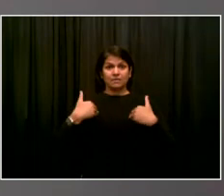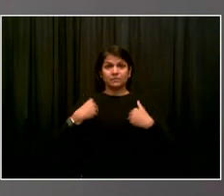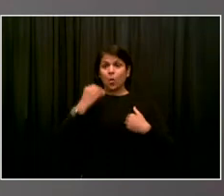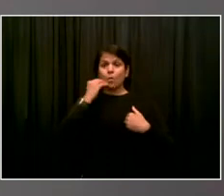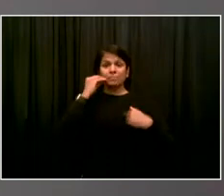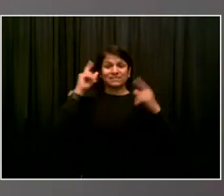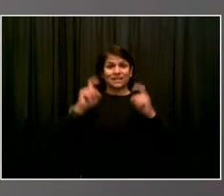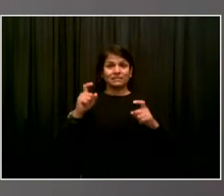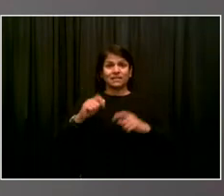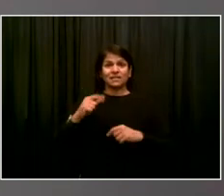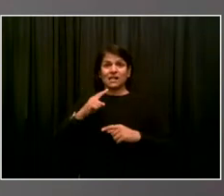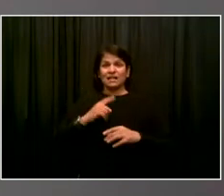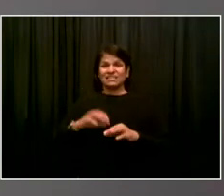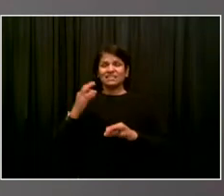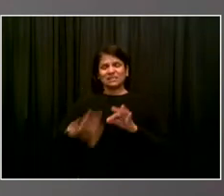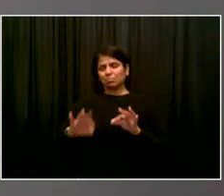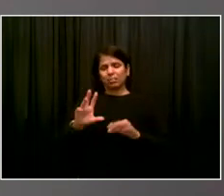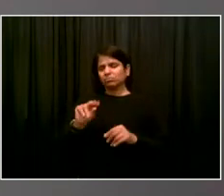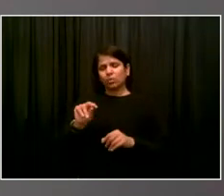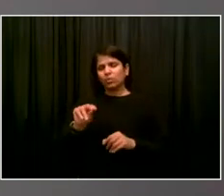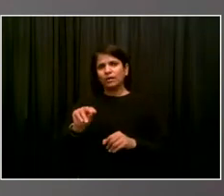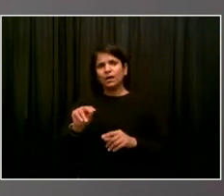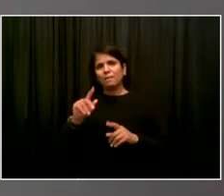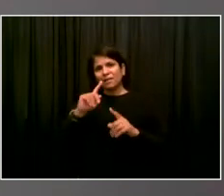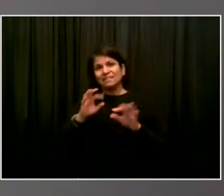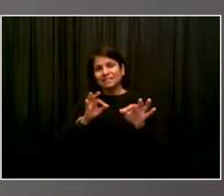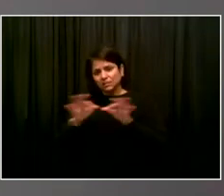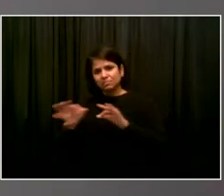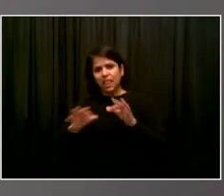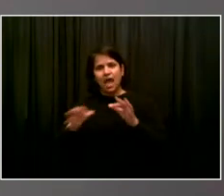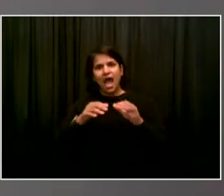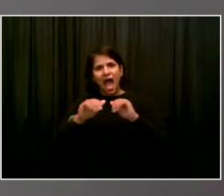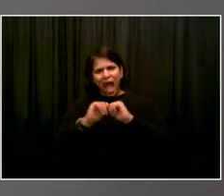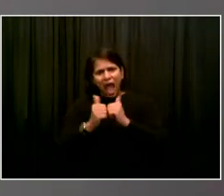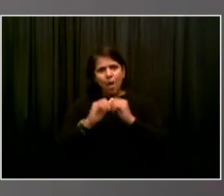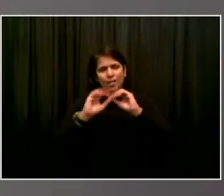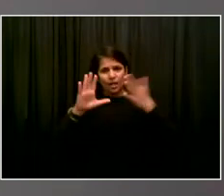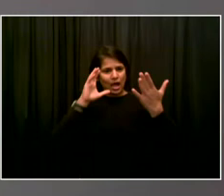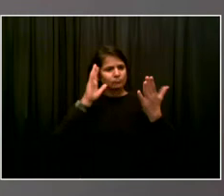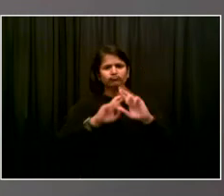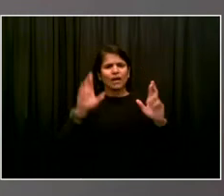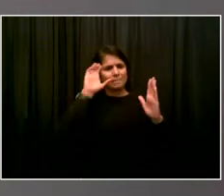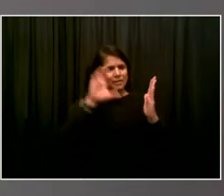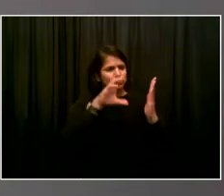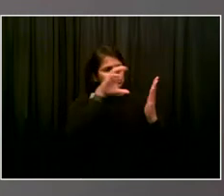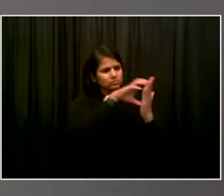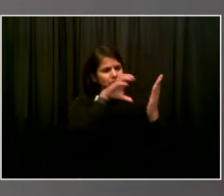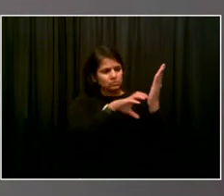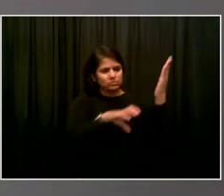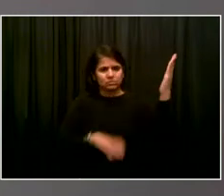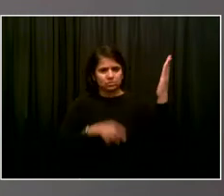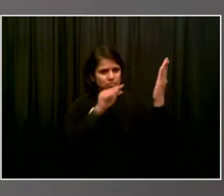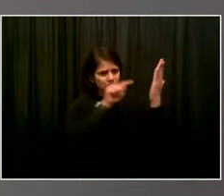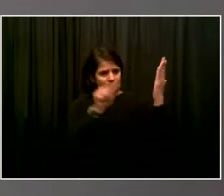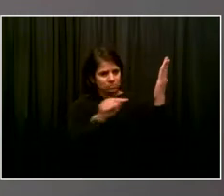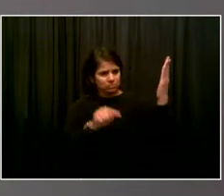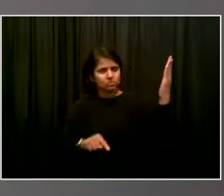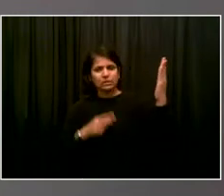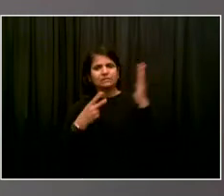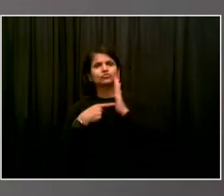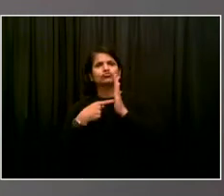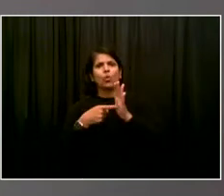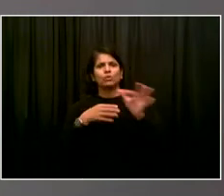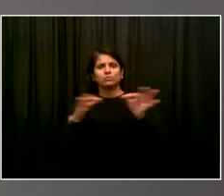the instructions, they are entirely doable. You have to read the instructions. If you read